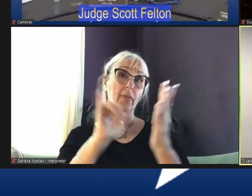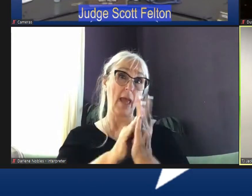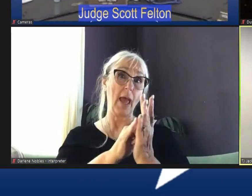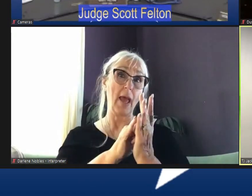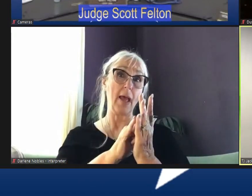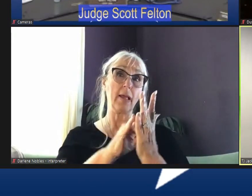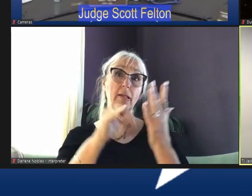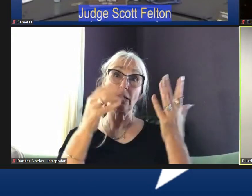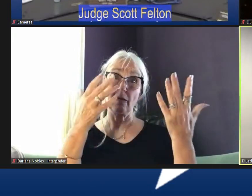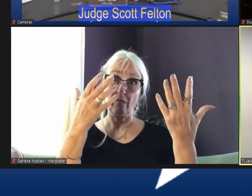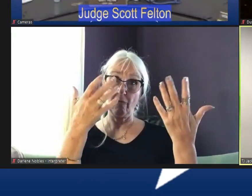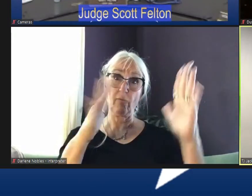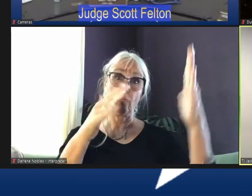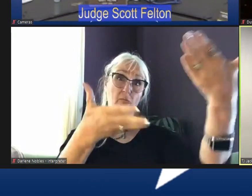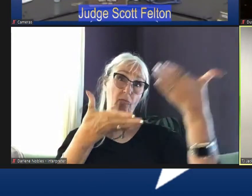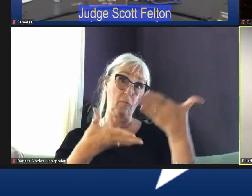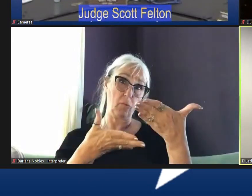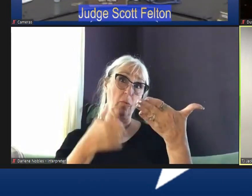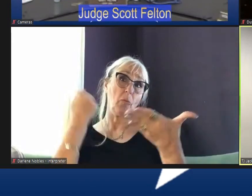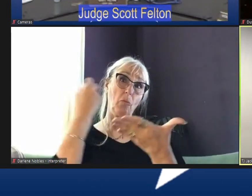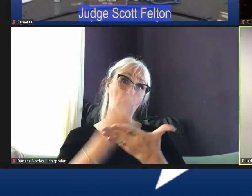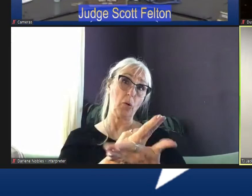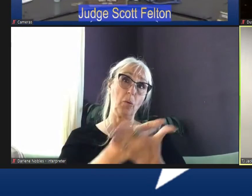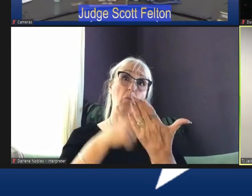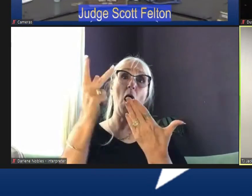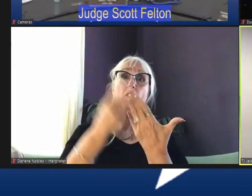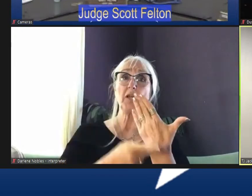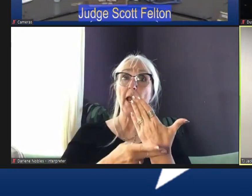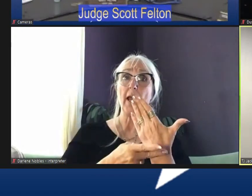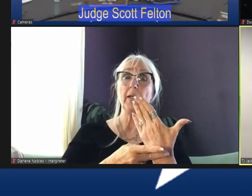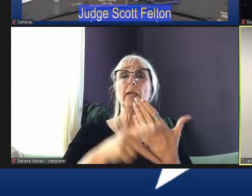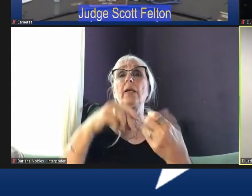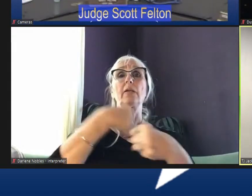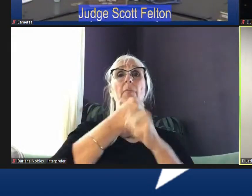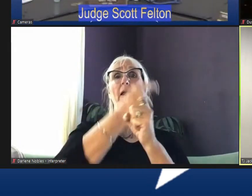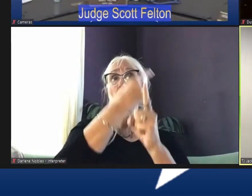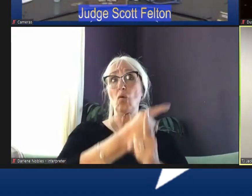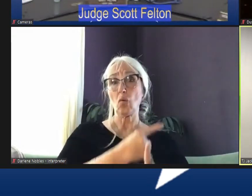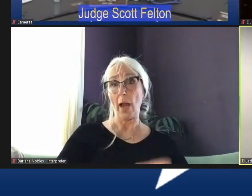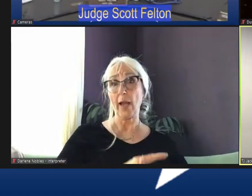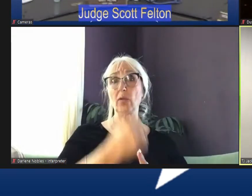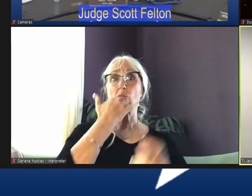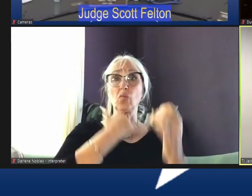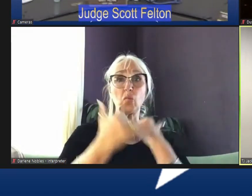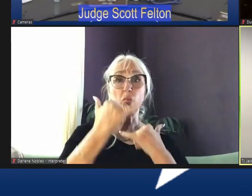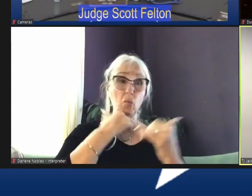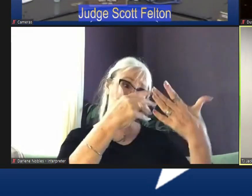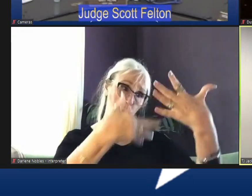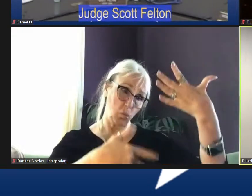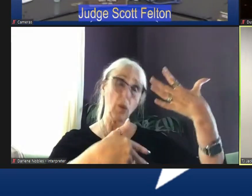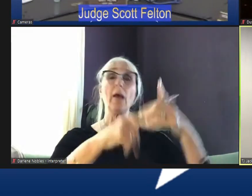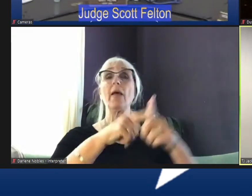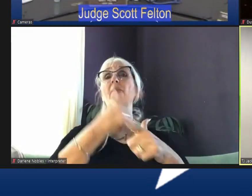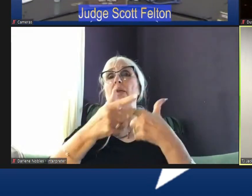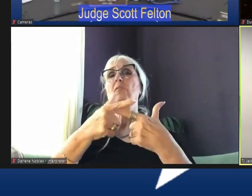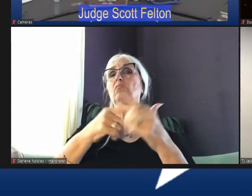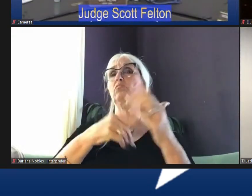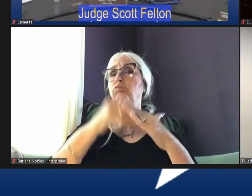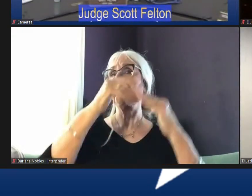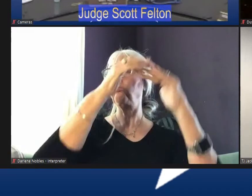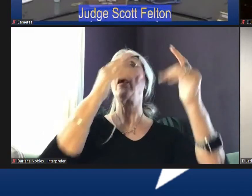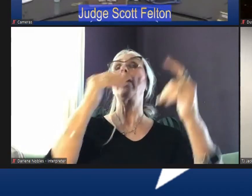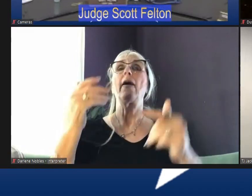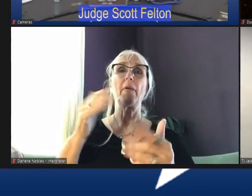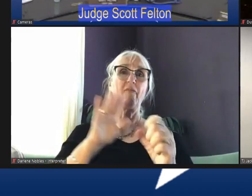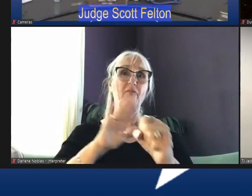come to us and we approve a project to correct those conditions, then that building will be pretty much fully renovated. So we've got